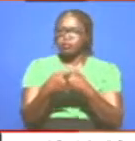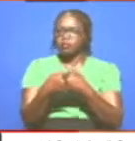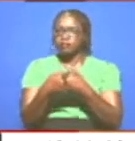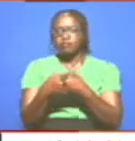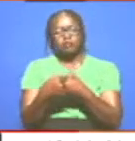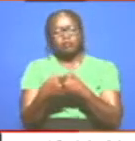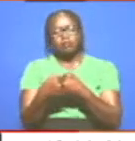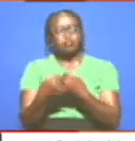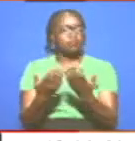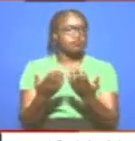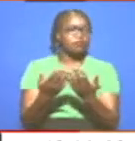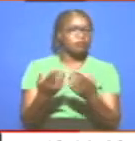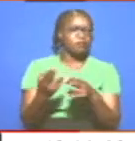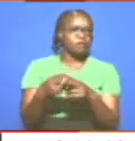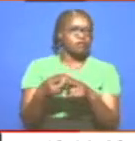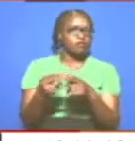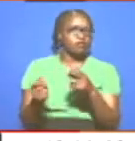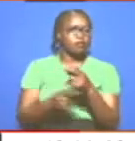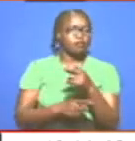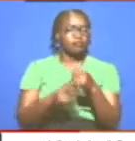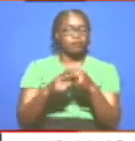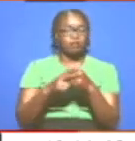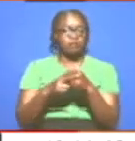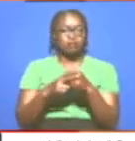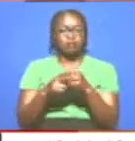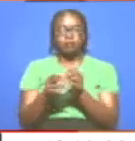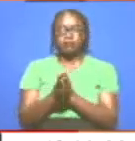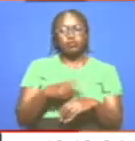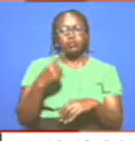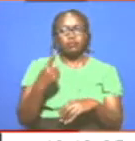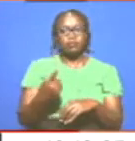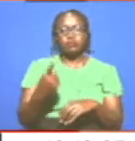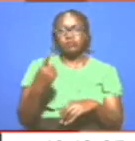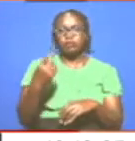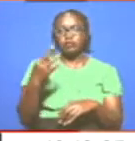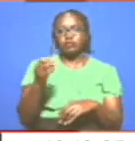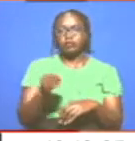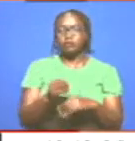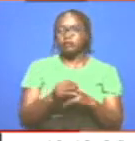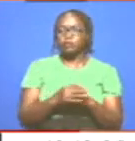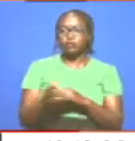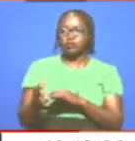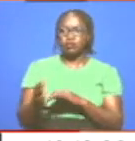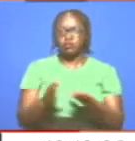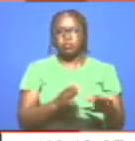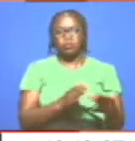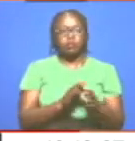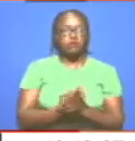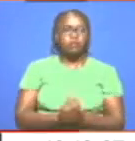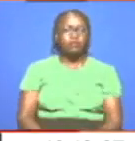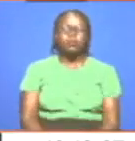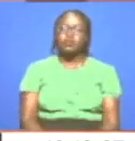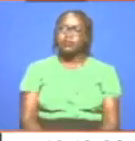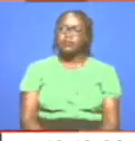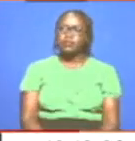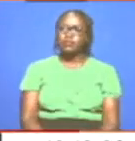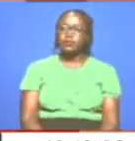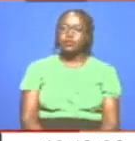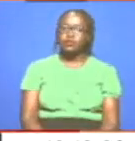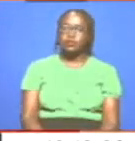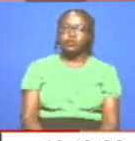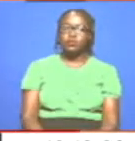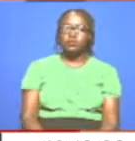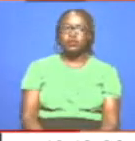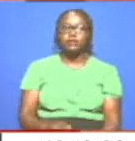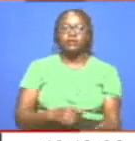Yeah. We're having two major tournaments. All right, we'll be coming to those tournaments. We get back to a conversation about cricket, and over the weekend,